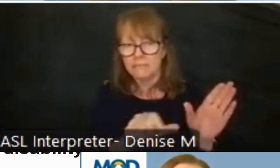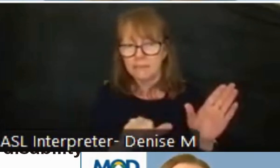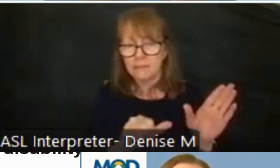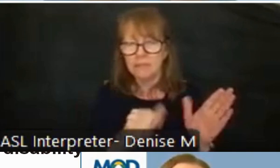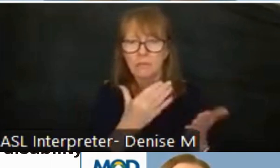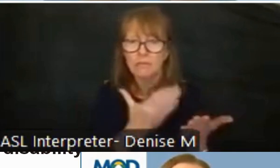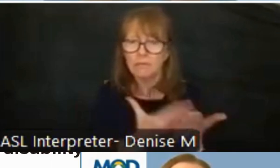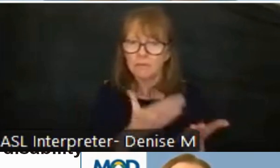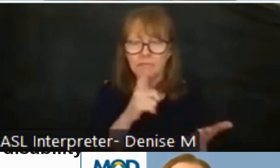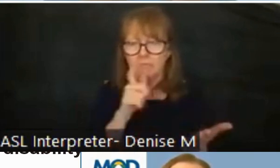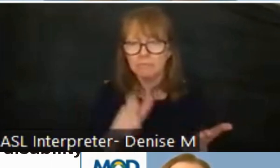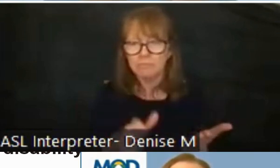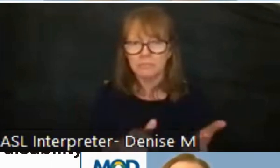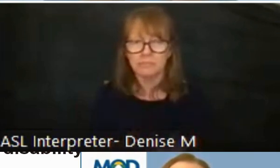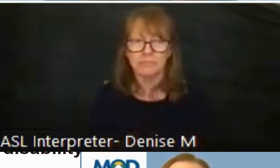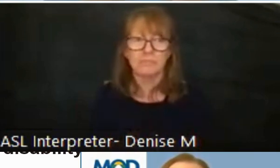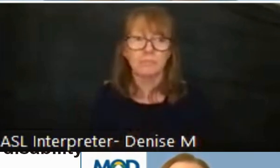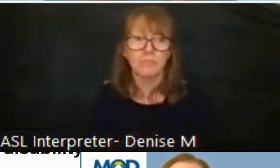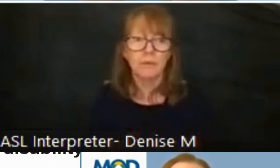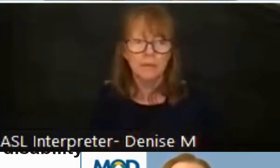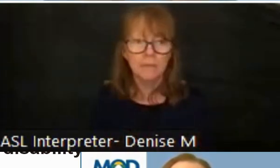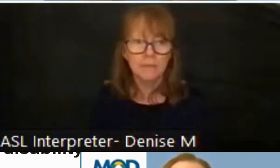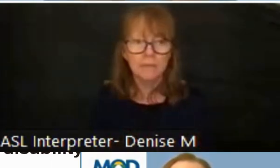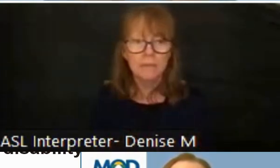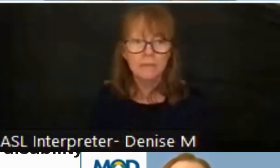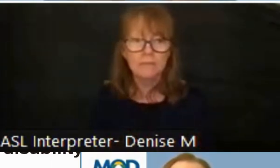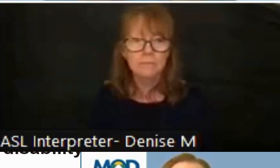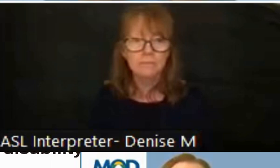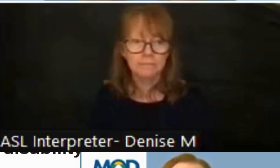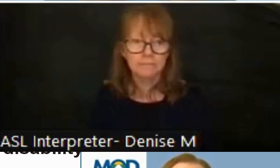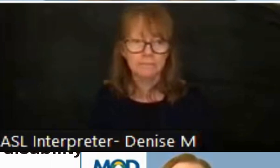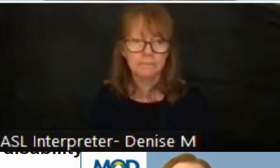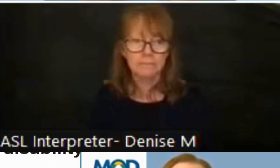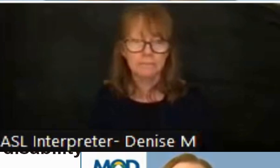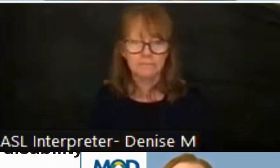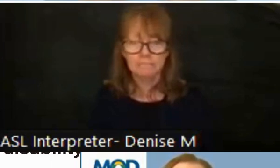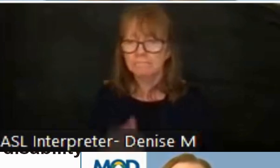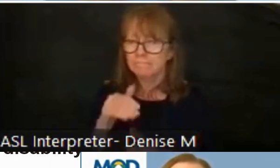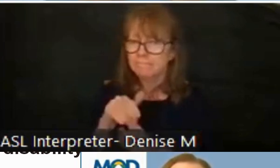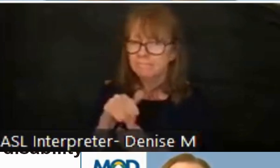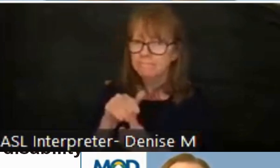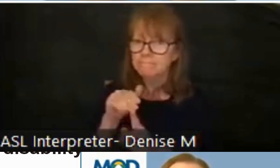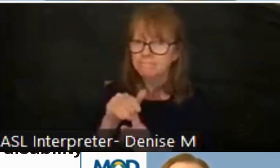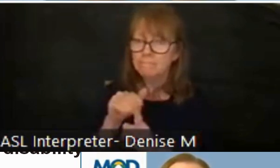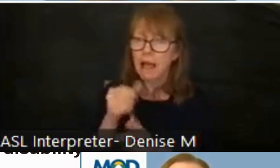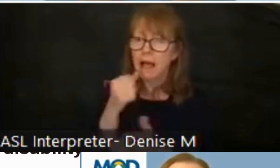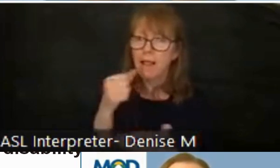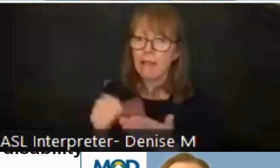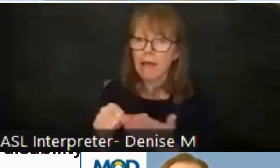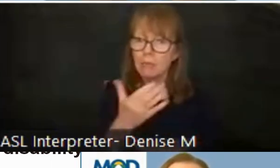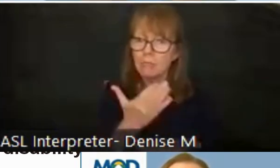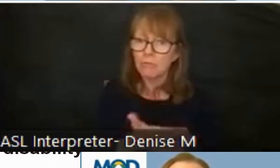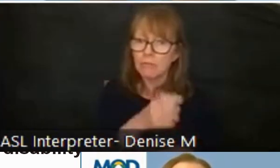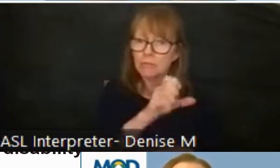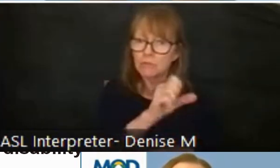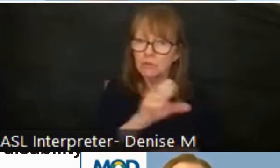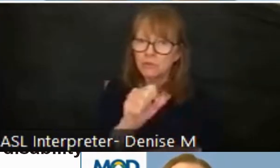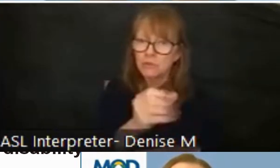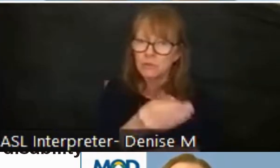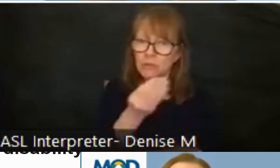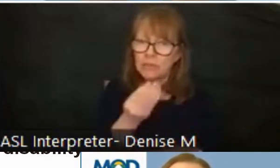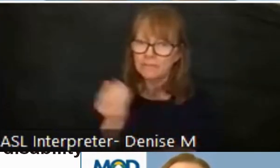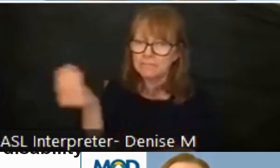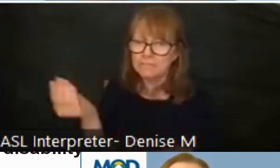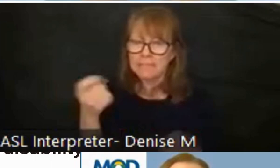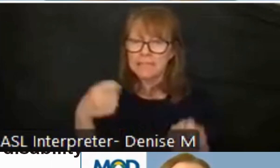that a letter that verifies that you receive Social Security benefits cannot be used in place of the medical provider's letter of support because Social